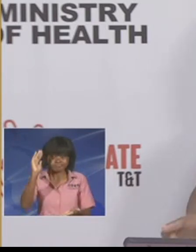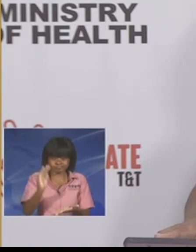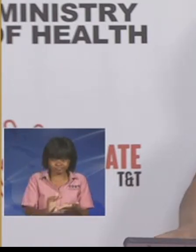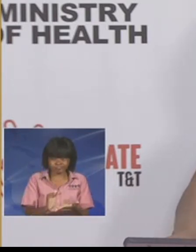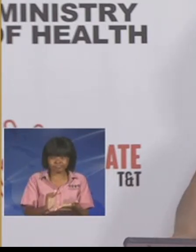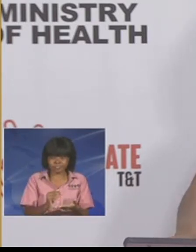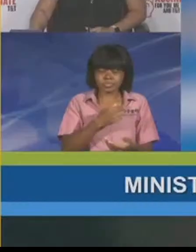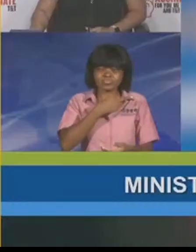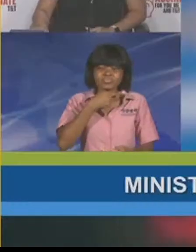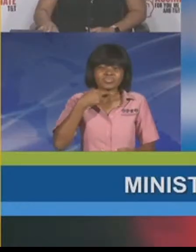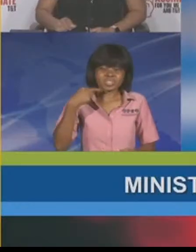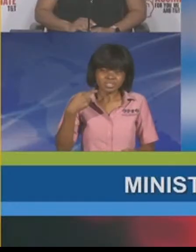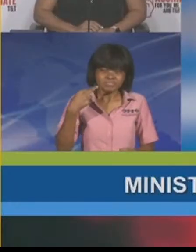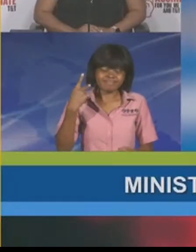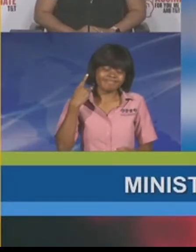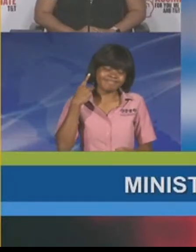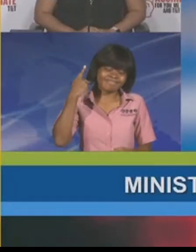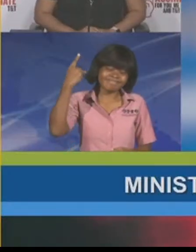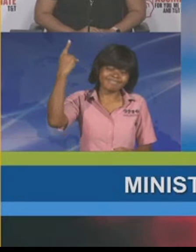slide, please.